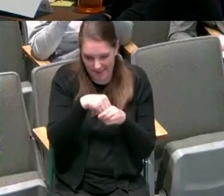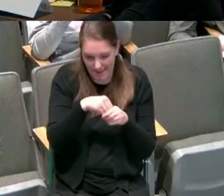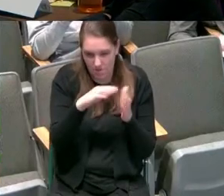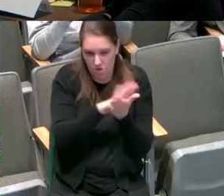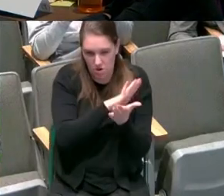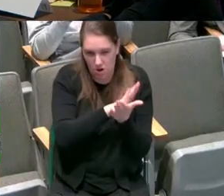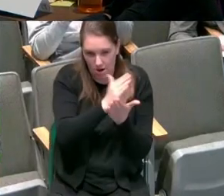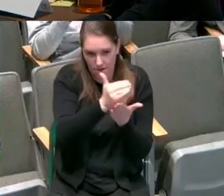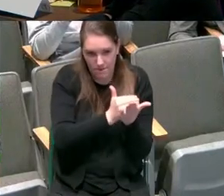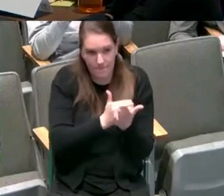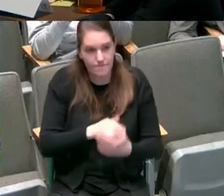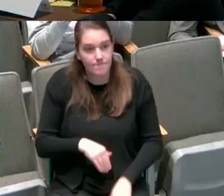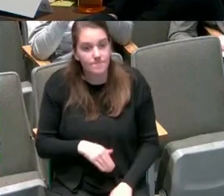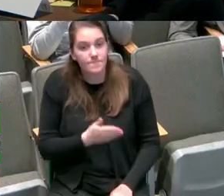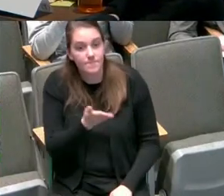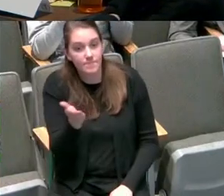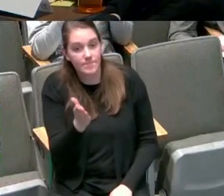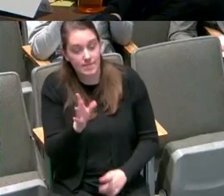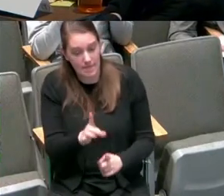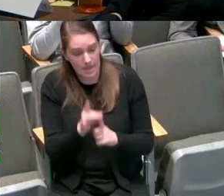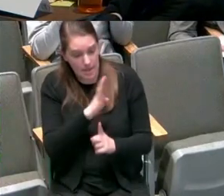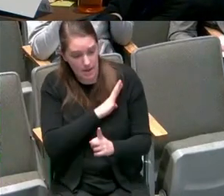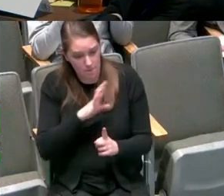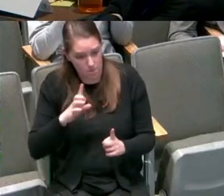select board recommends approval